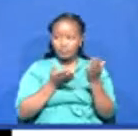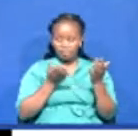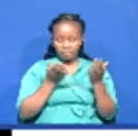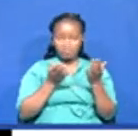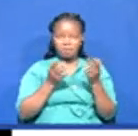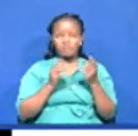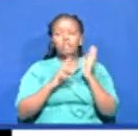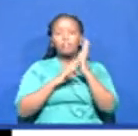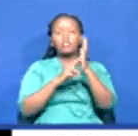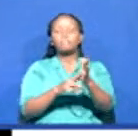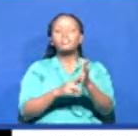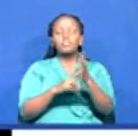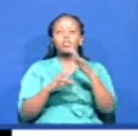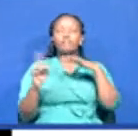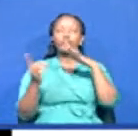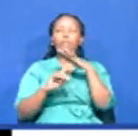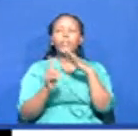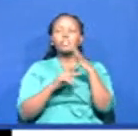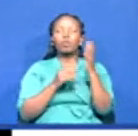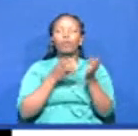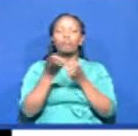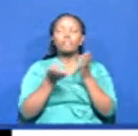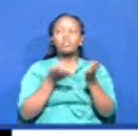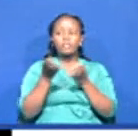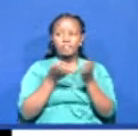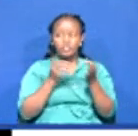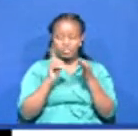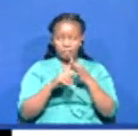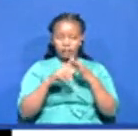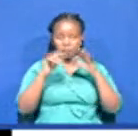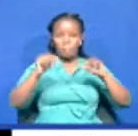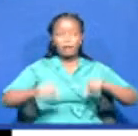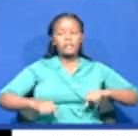Trade, the chair of the board ACA,